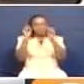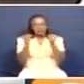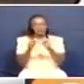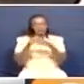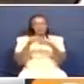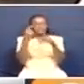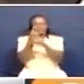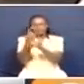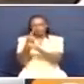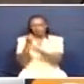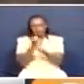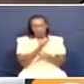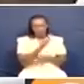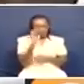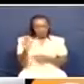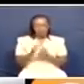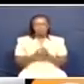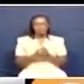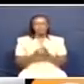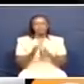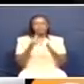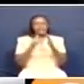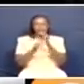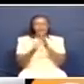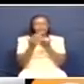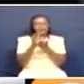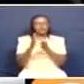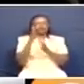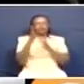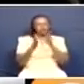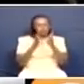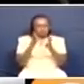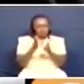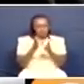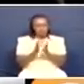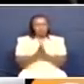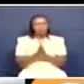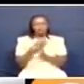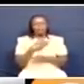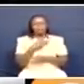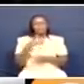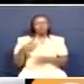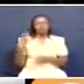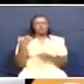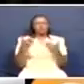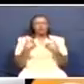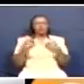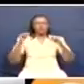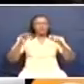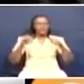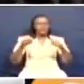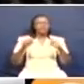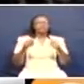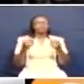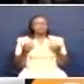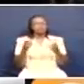functions is underpinned by Section 44. And my Lord, there was enabling legislation in terms